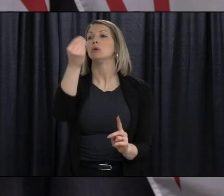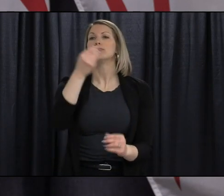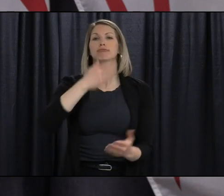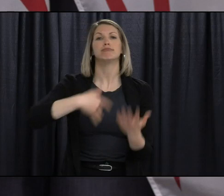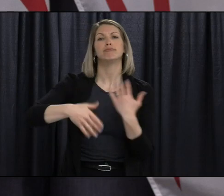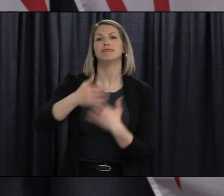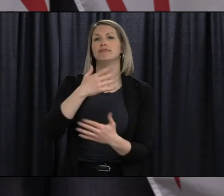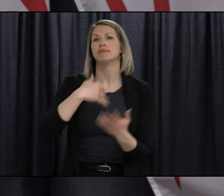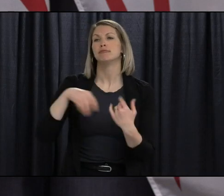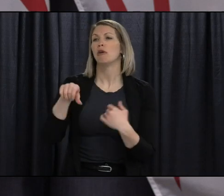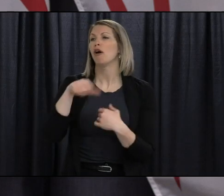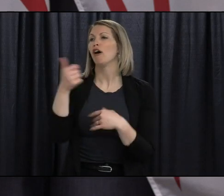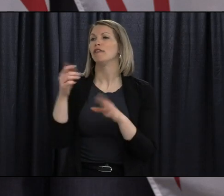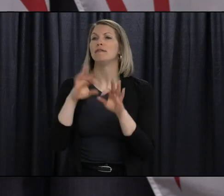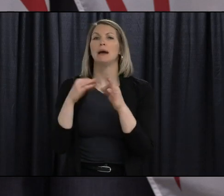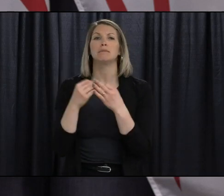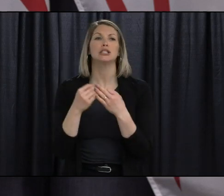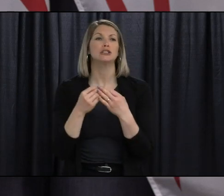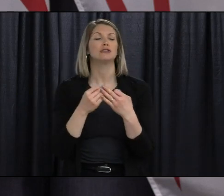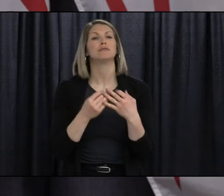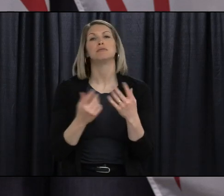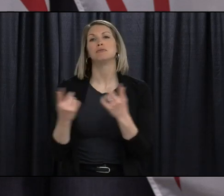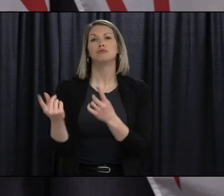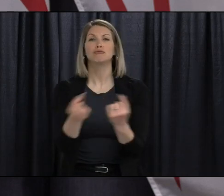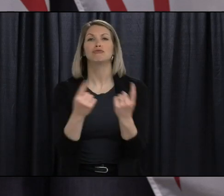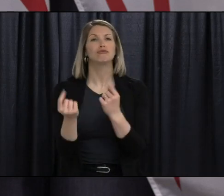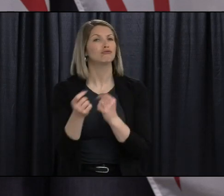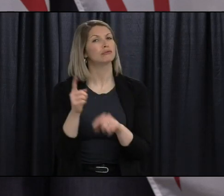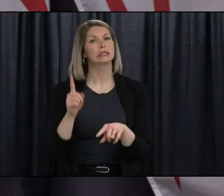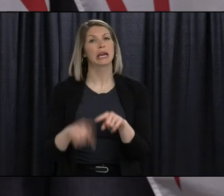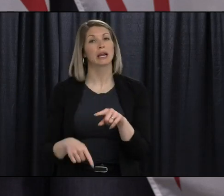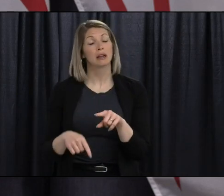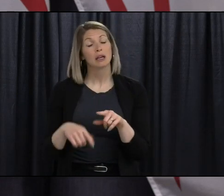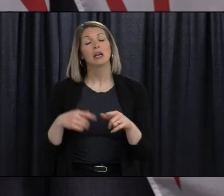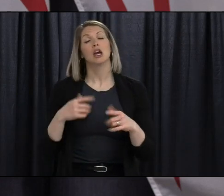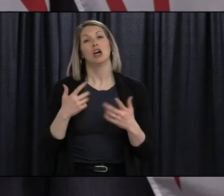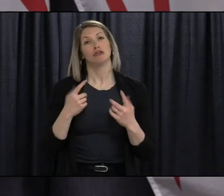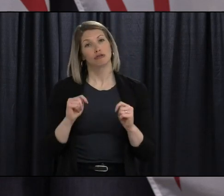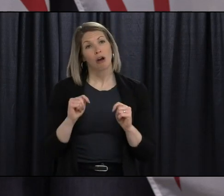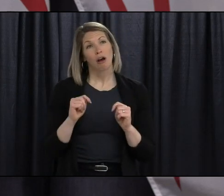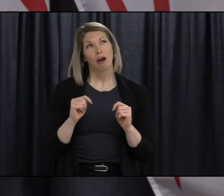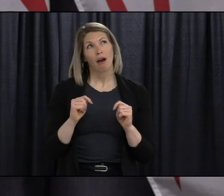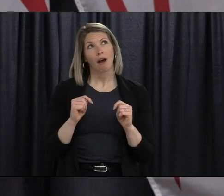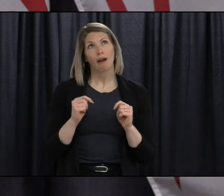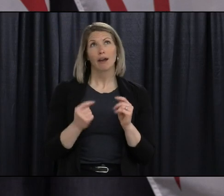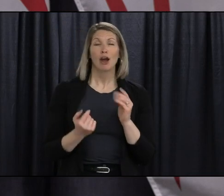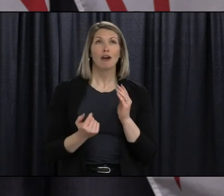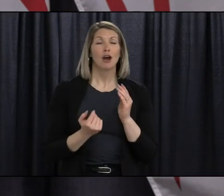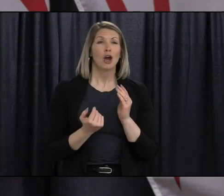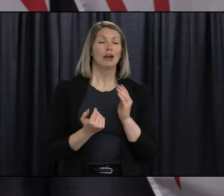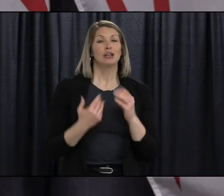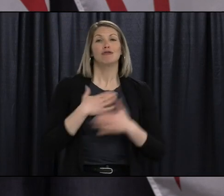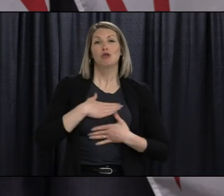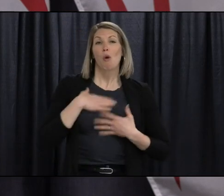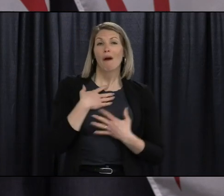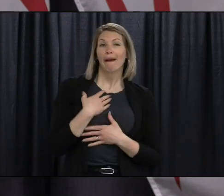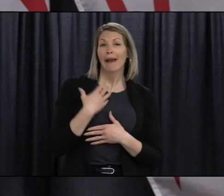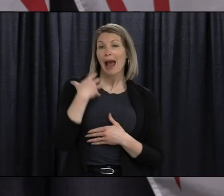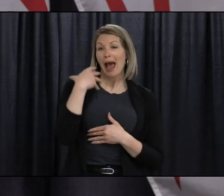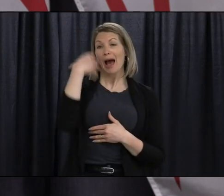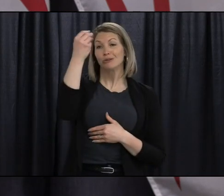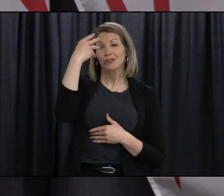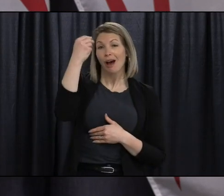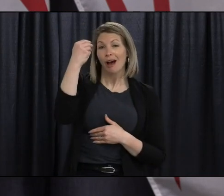within your bubble and trying to get out and enjoy the fresh air if we get any, and no snow. It's 2-4,